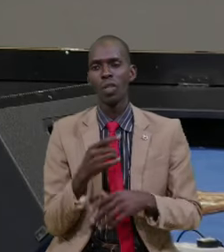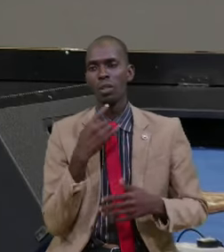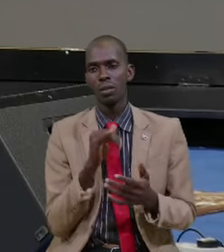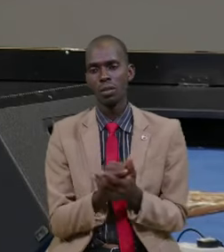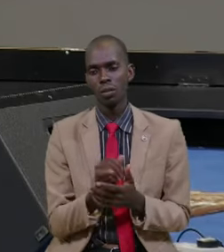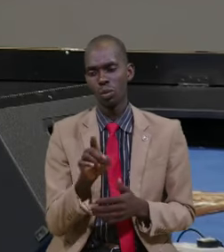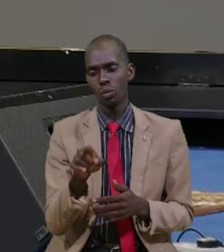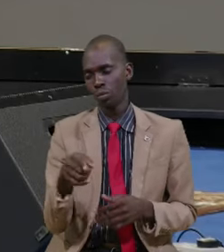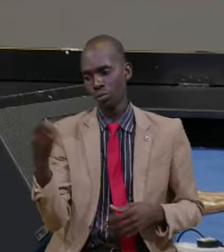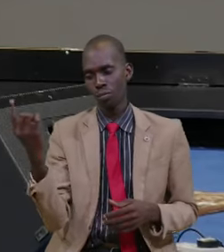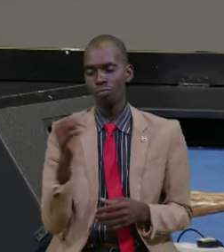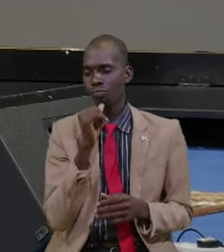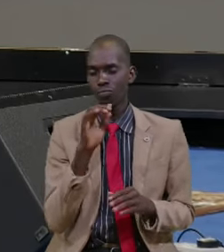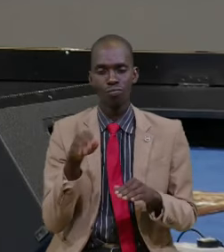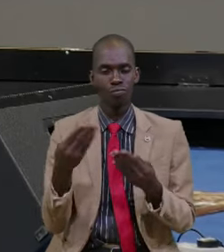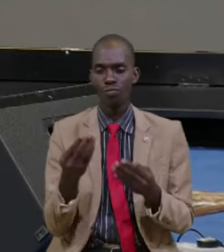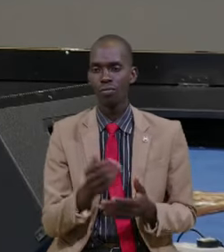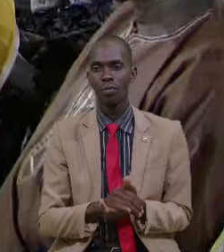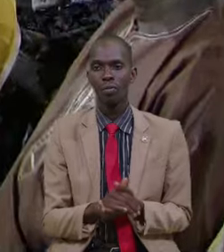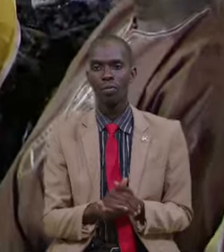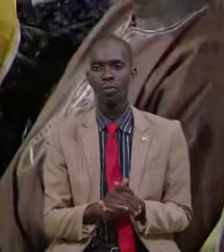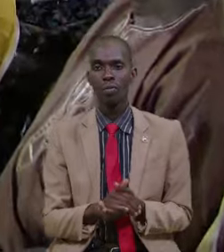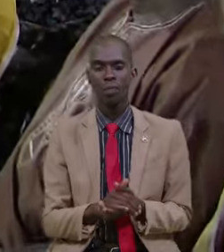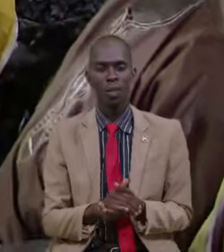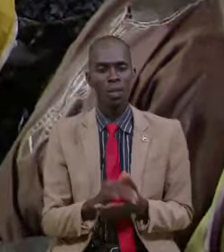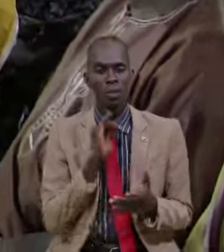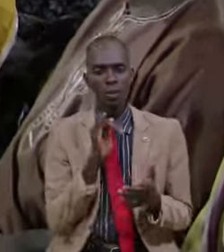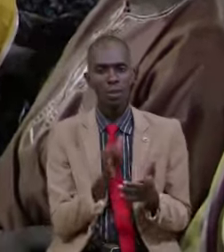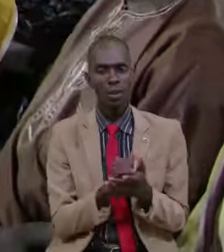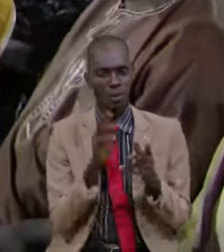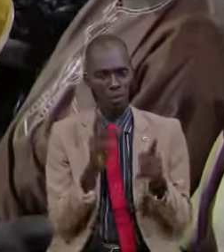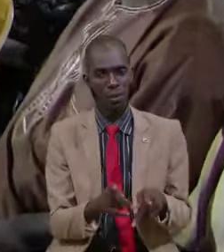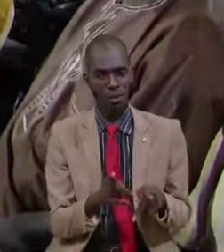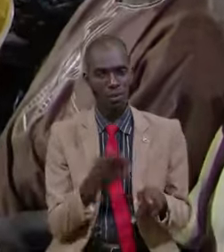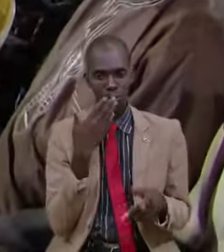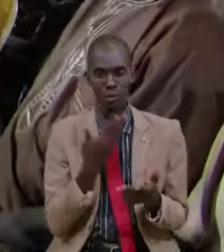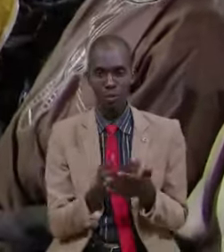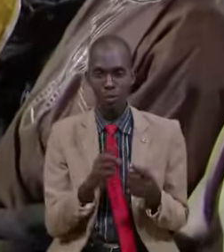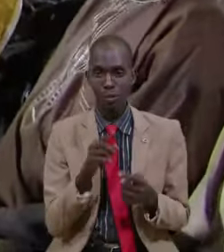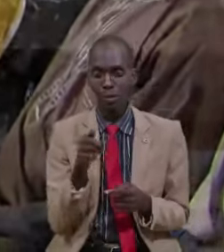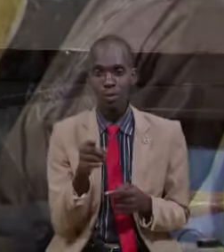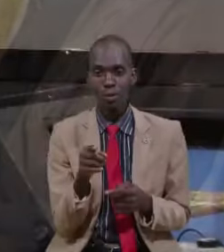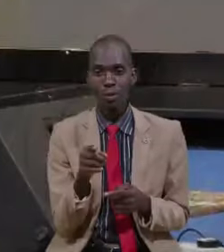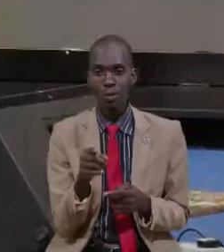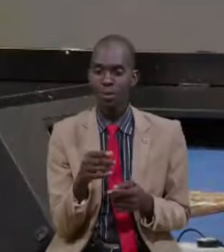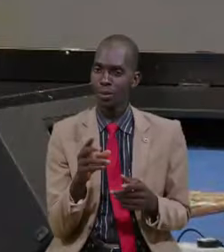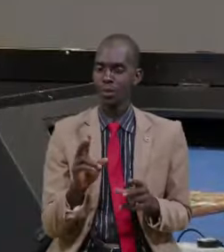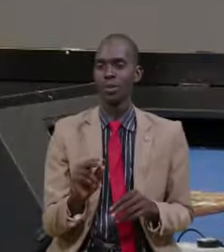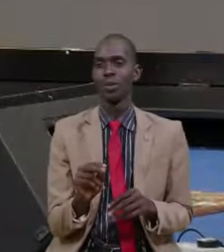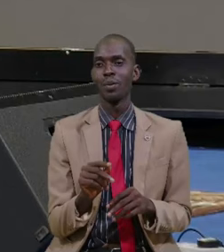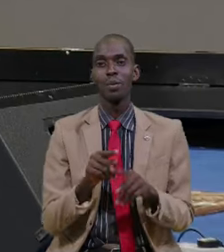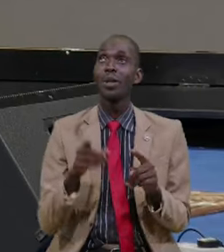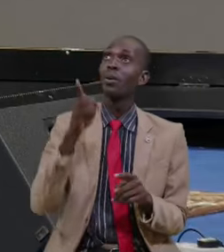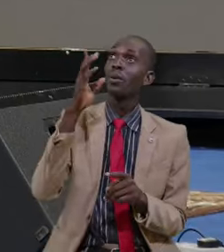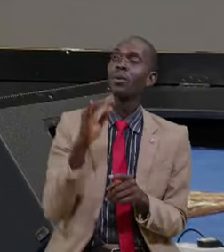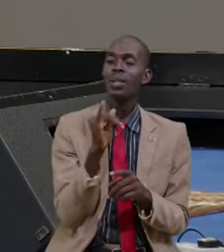give you. Is he totally good? No, but God is different. This